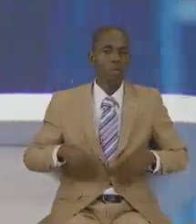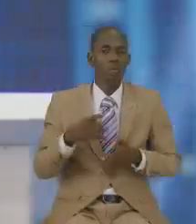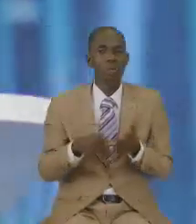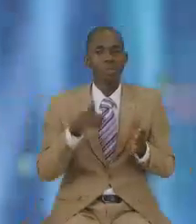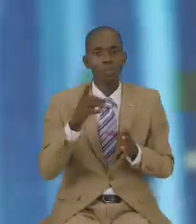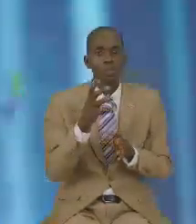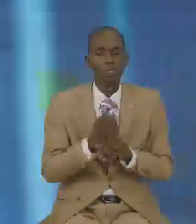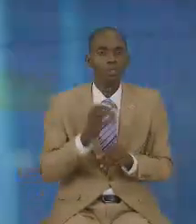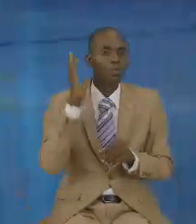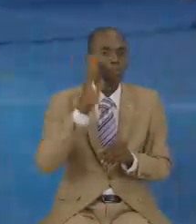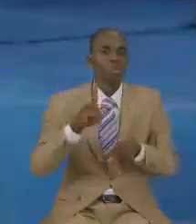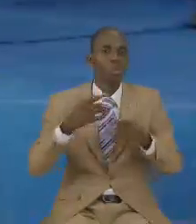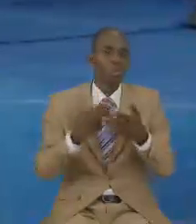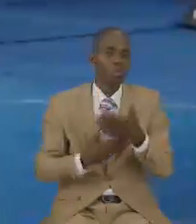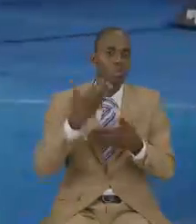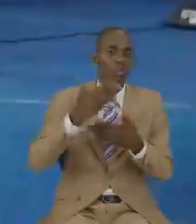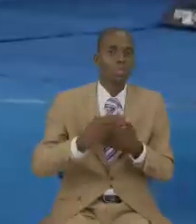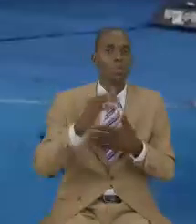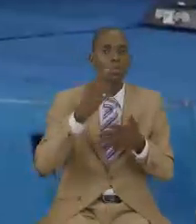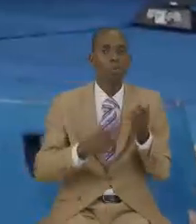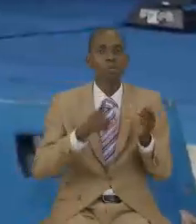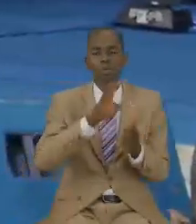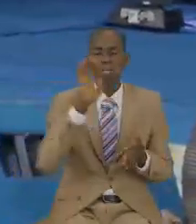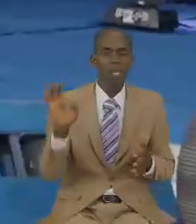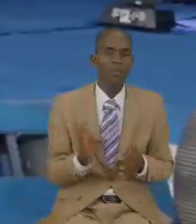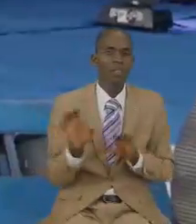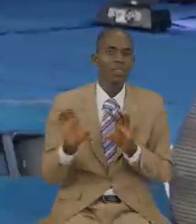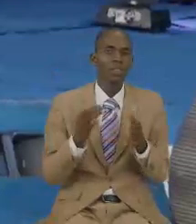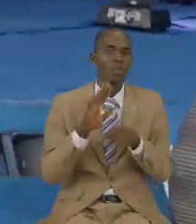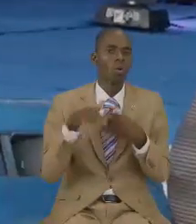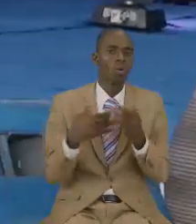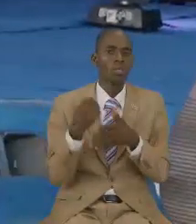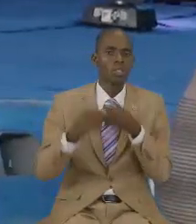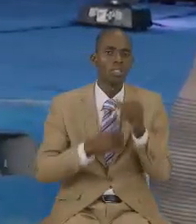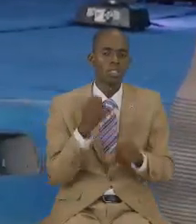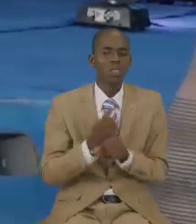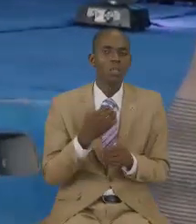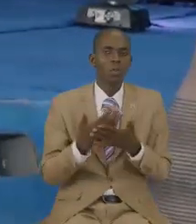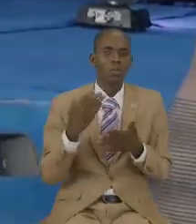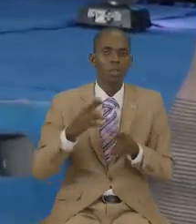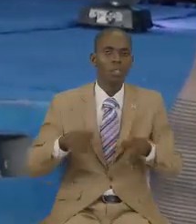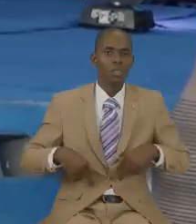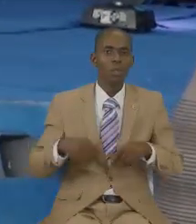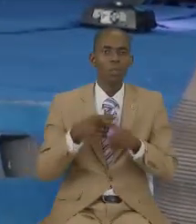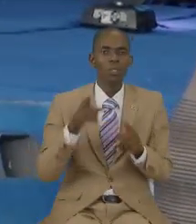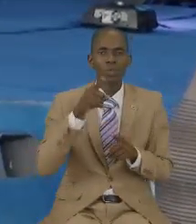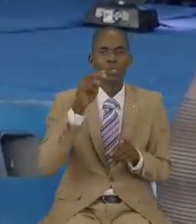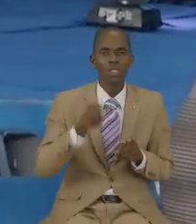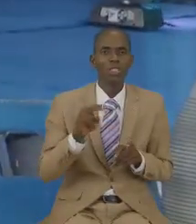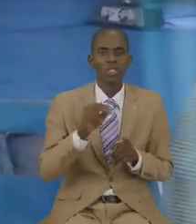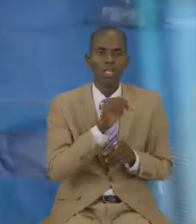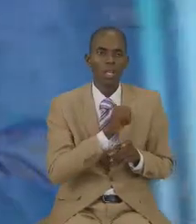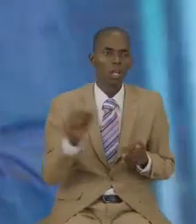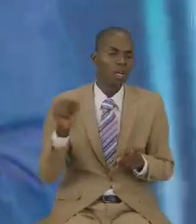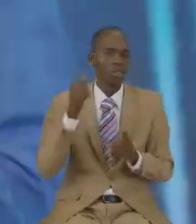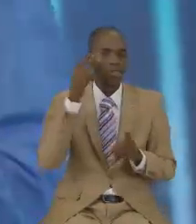will go beyond what you ever did all the years before retirement, but you need a goal. And I pray the